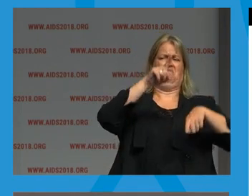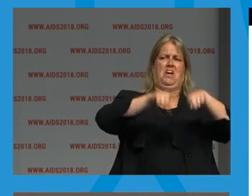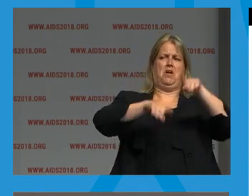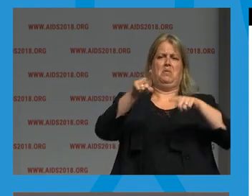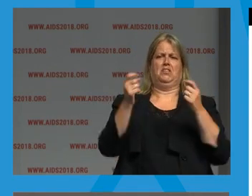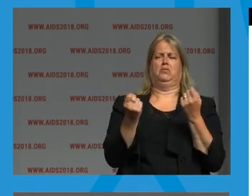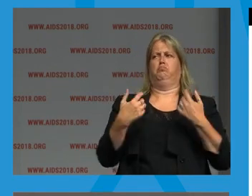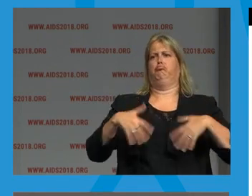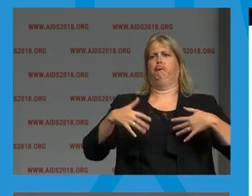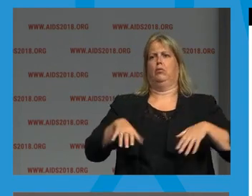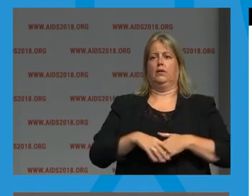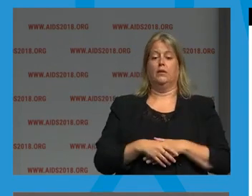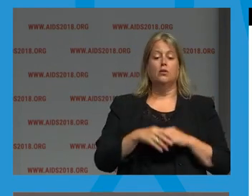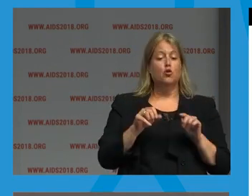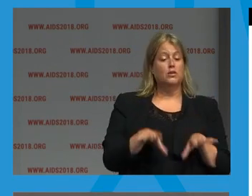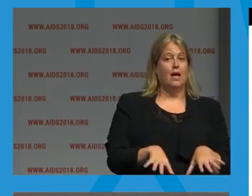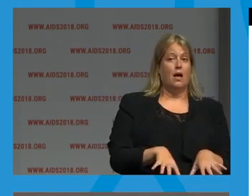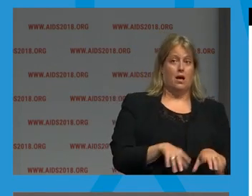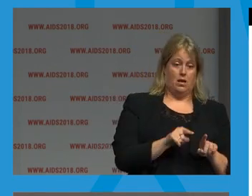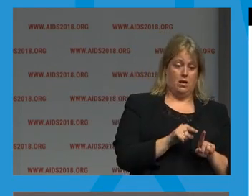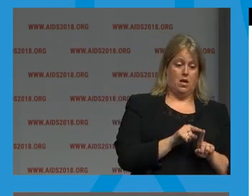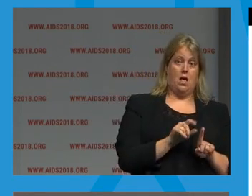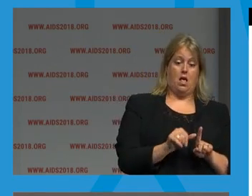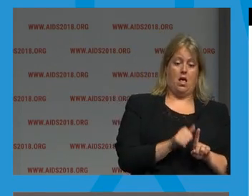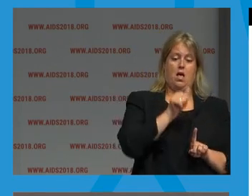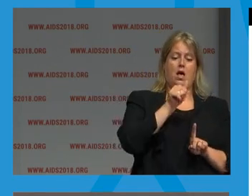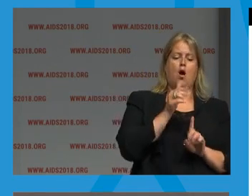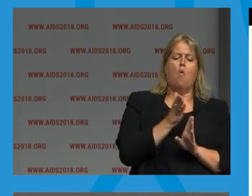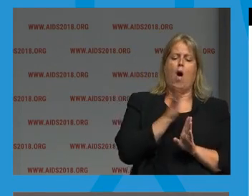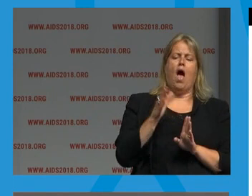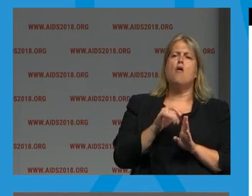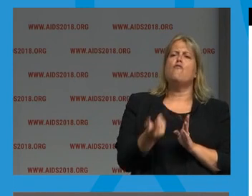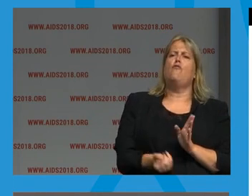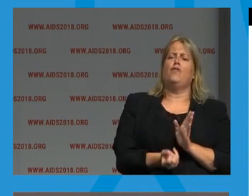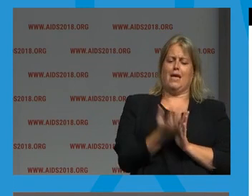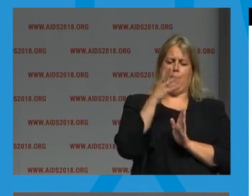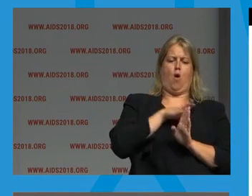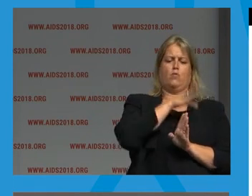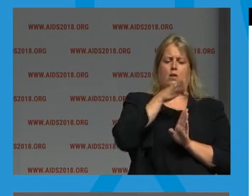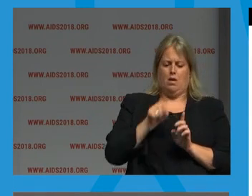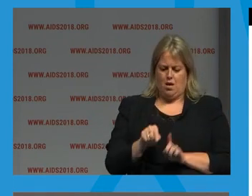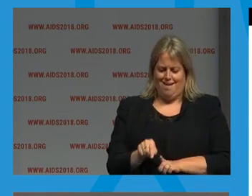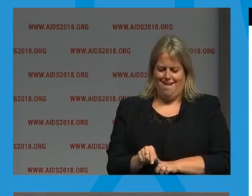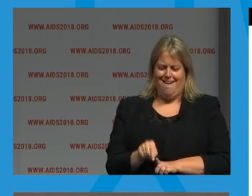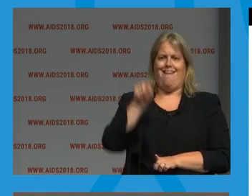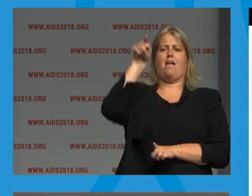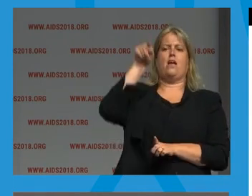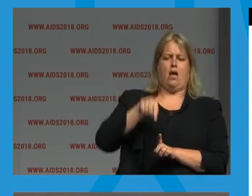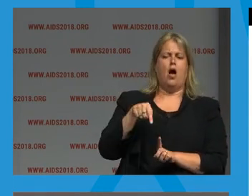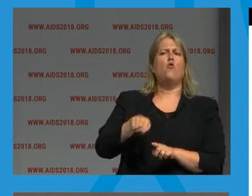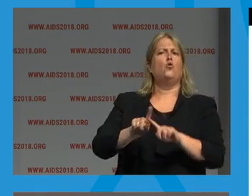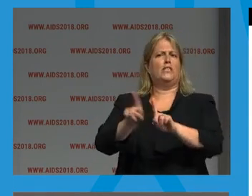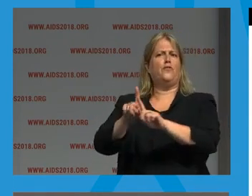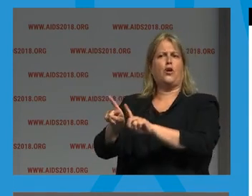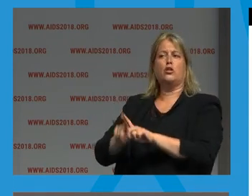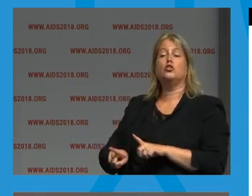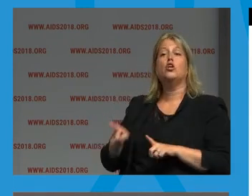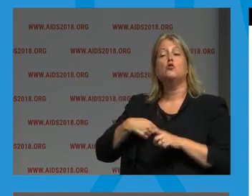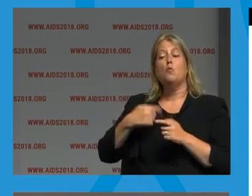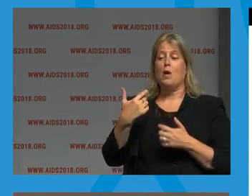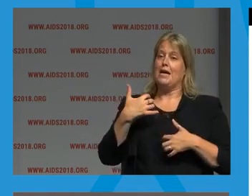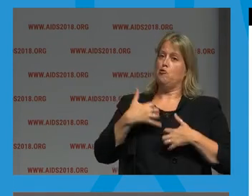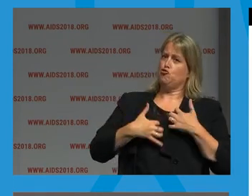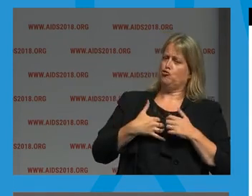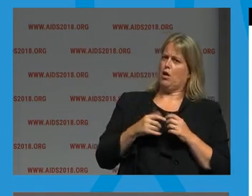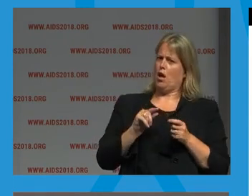variability of the set points to which the animals rebound, which tell us there are some interesting clues in there in differences